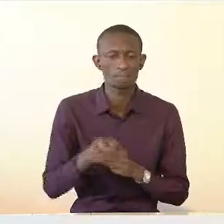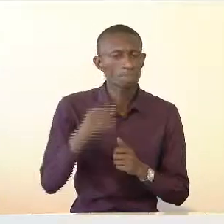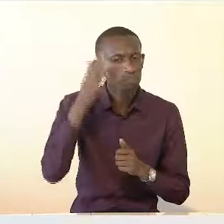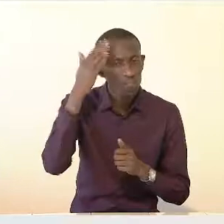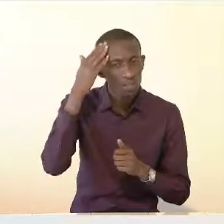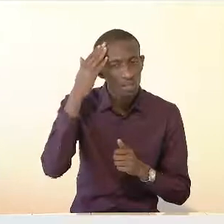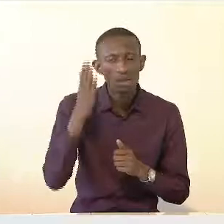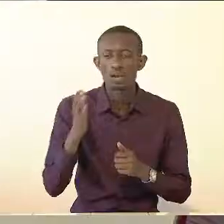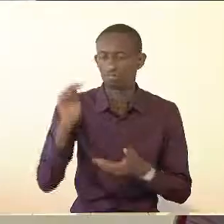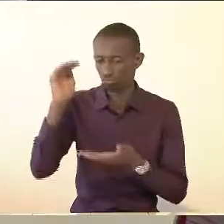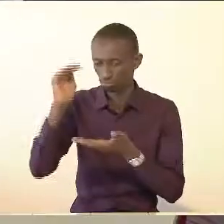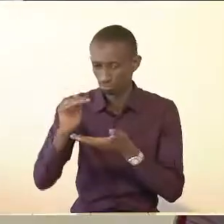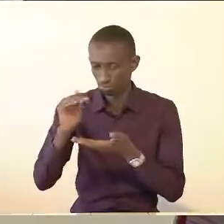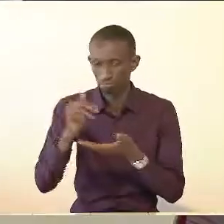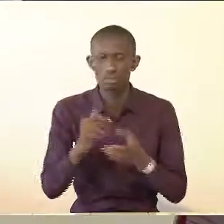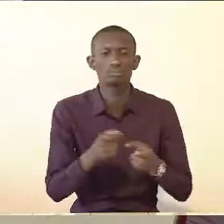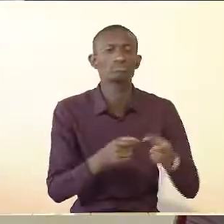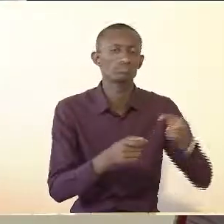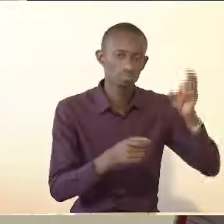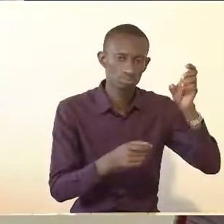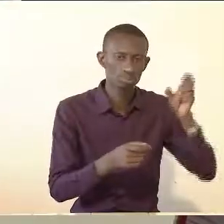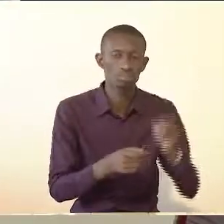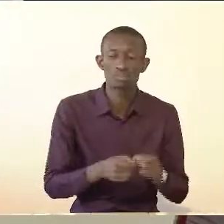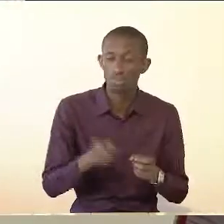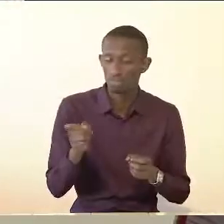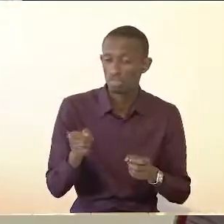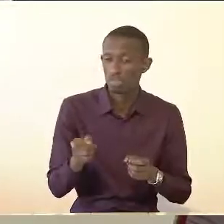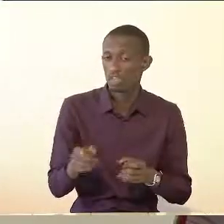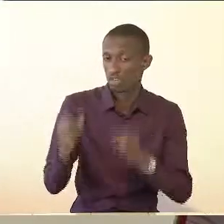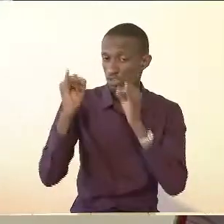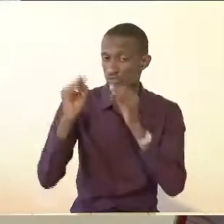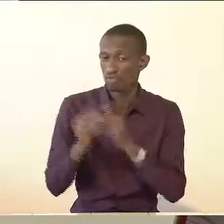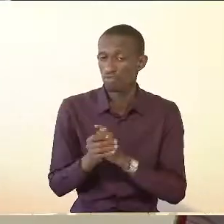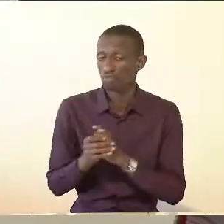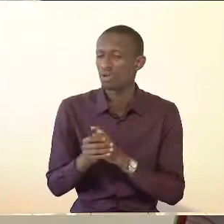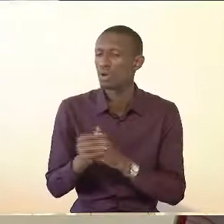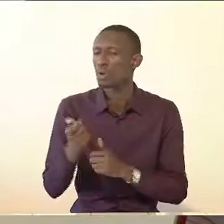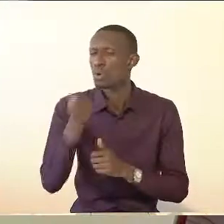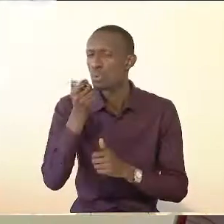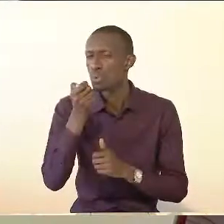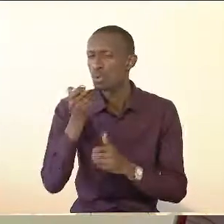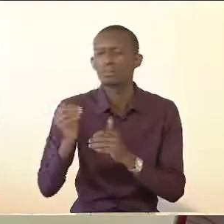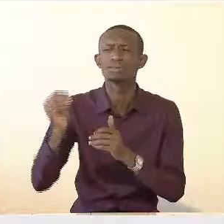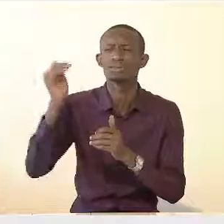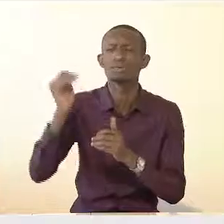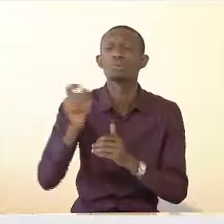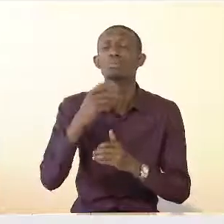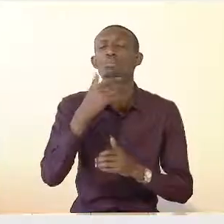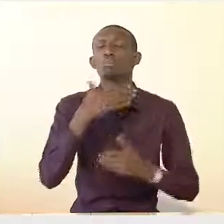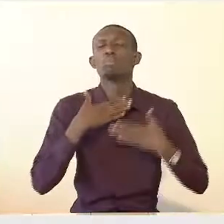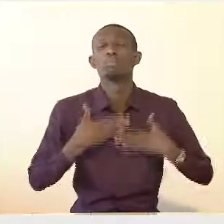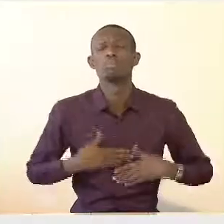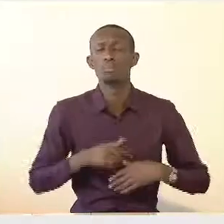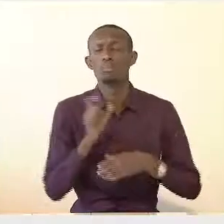decrease in sweat production. But here, when the temperature is very high, we do sweat. When we